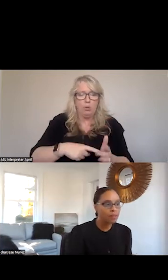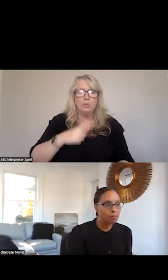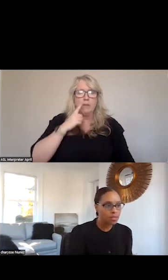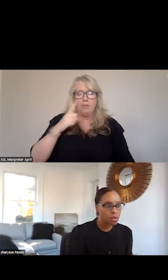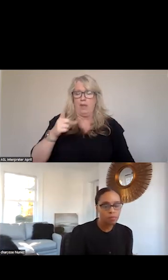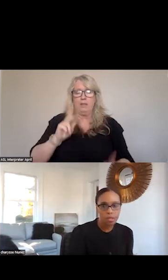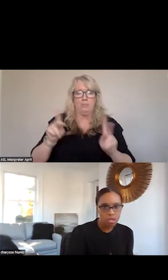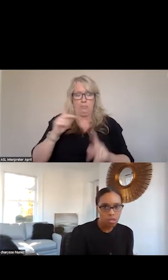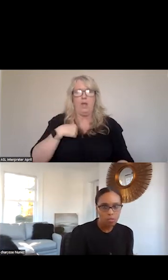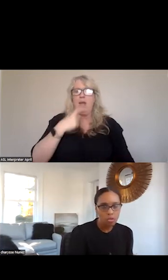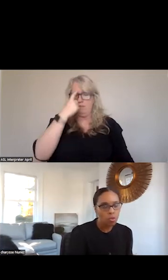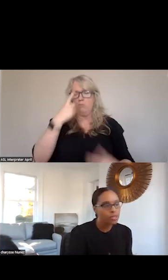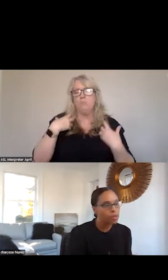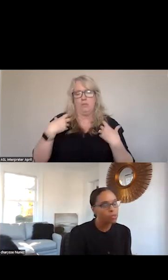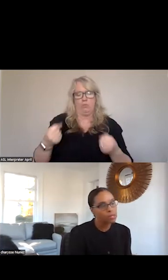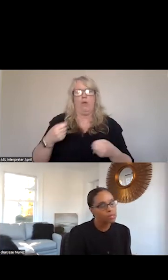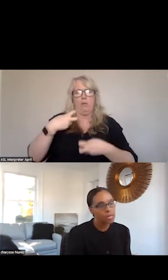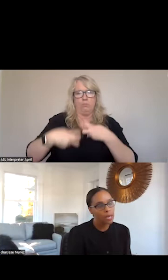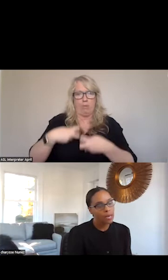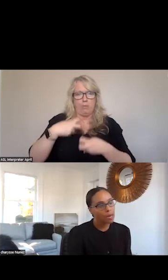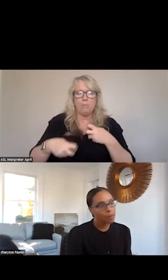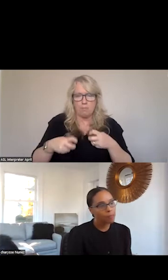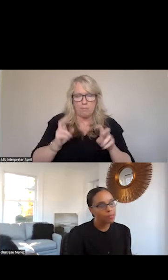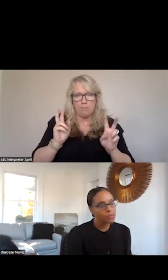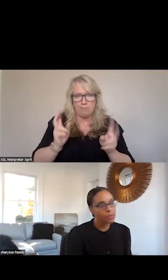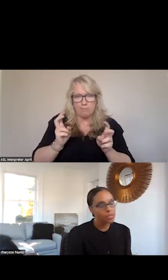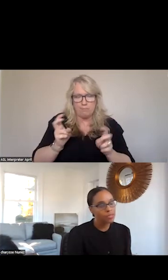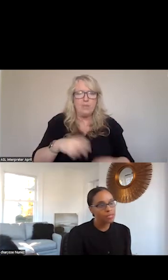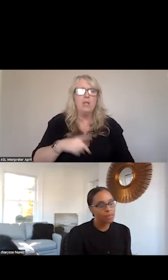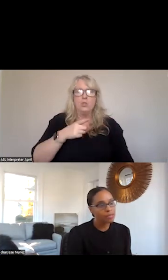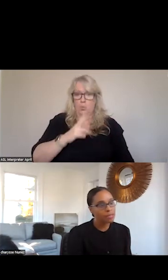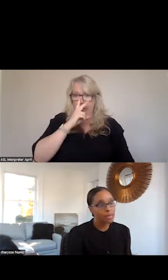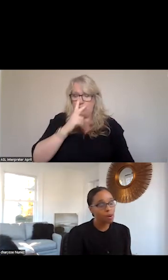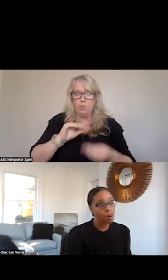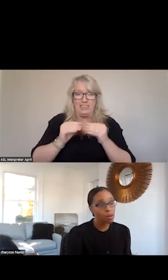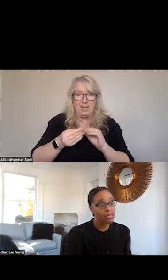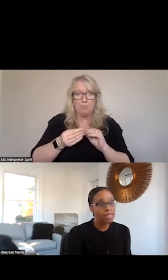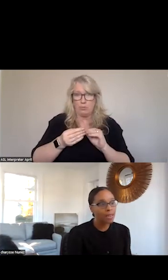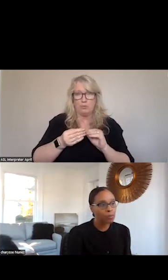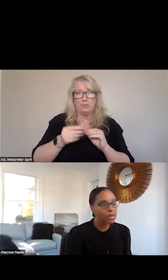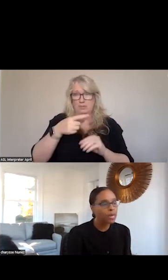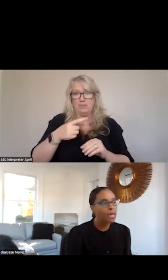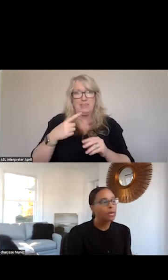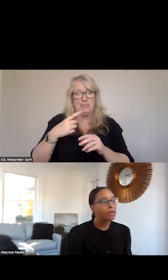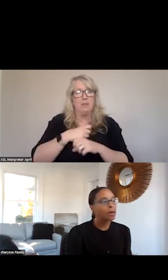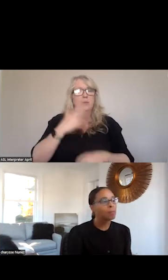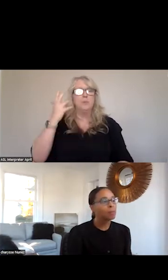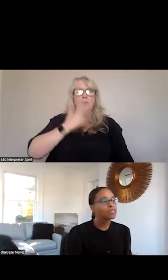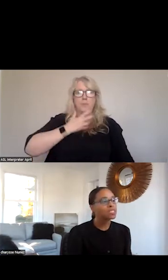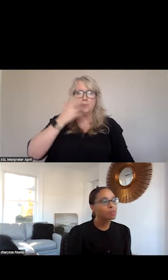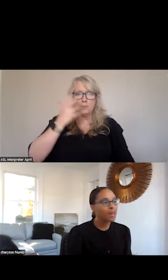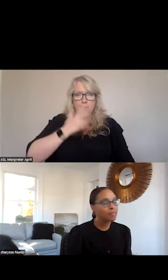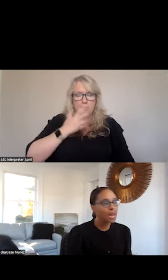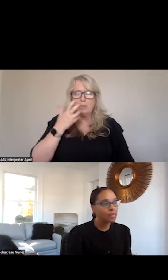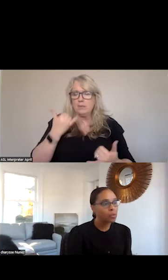report having a mental health condition. So we know that these, the figures and the stats today are staggering,